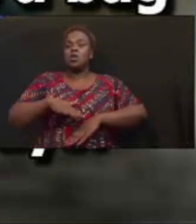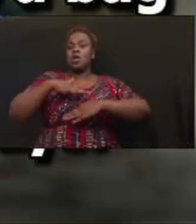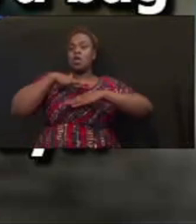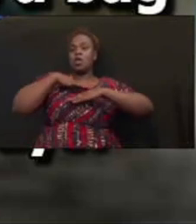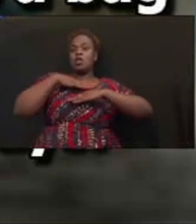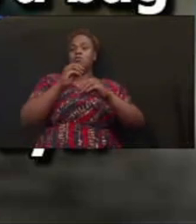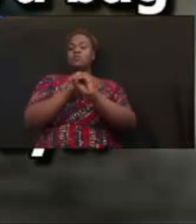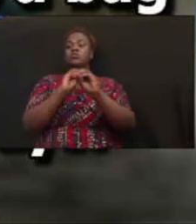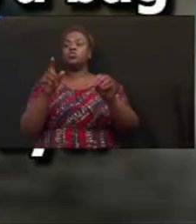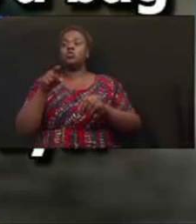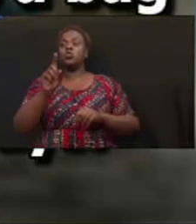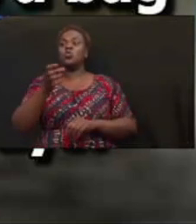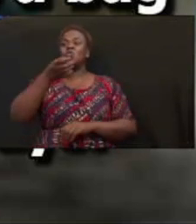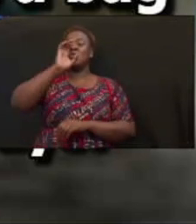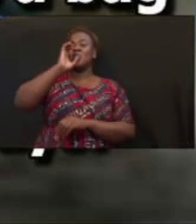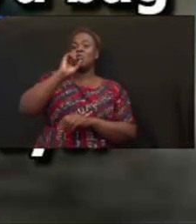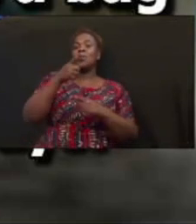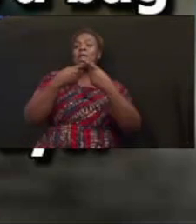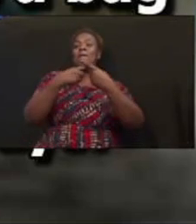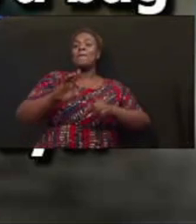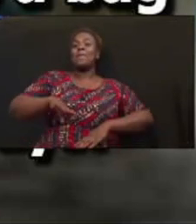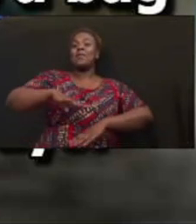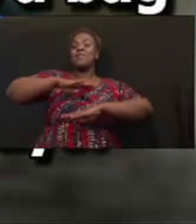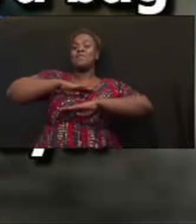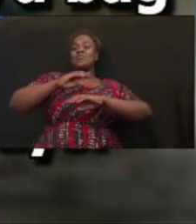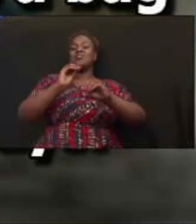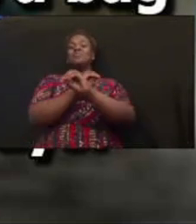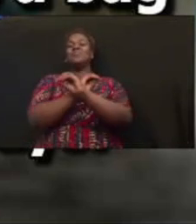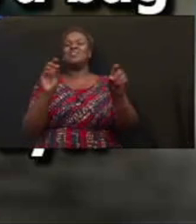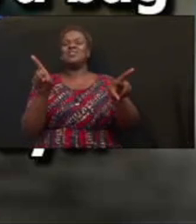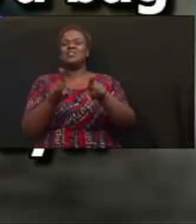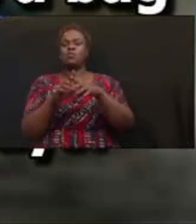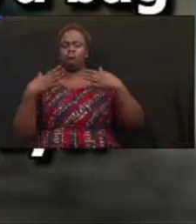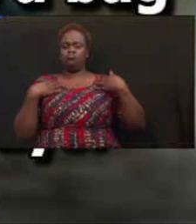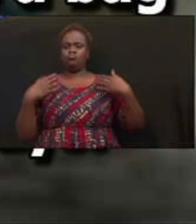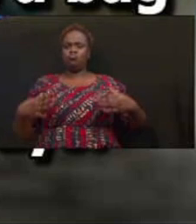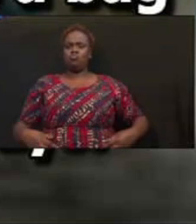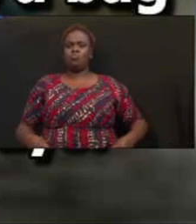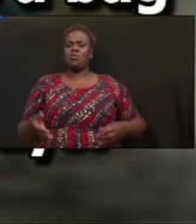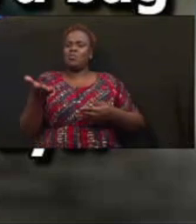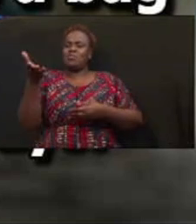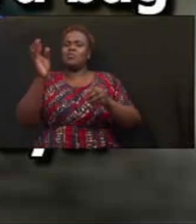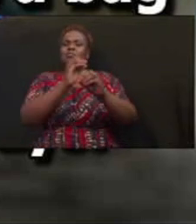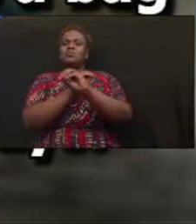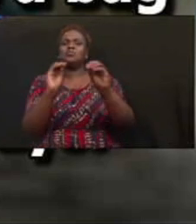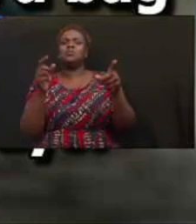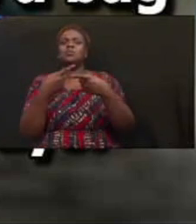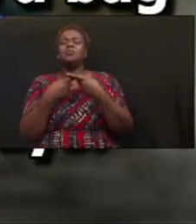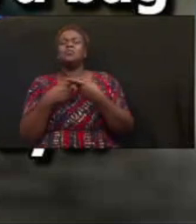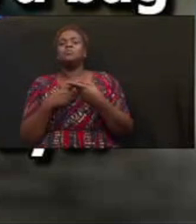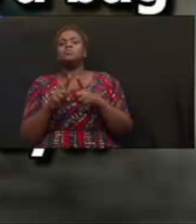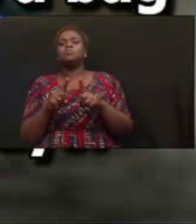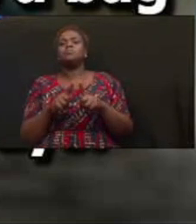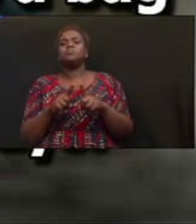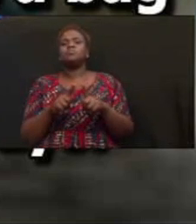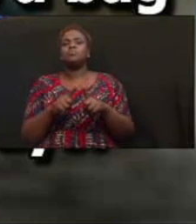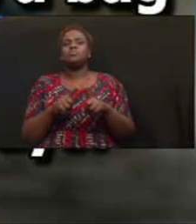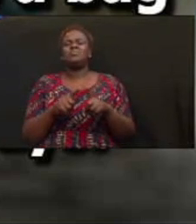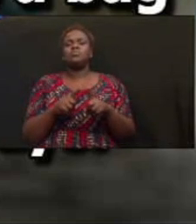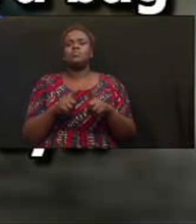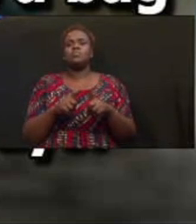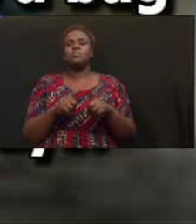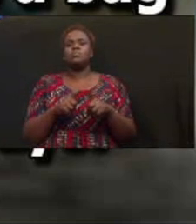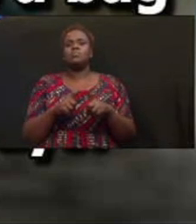drink but you are not filled with drink. Ye clothe you but there is none warm. And he that earneth wages earneth to put into a bag